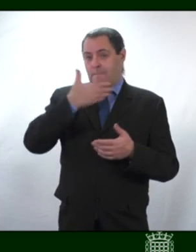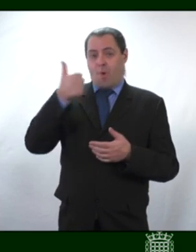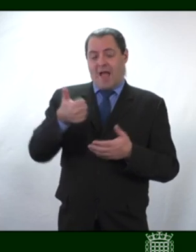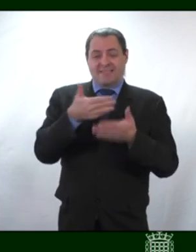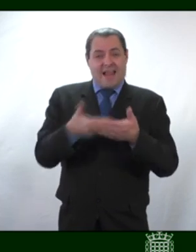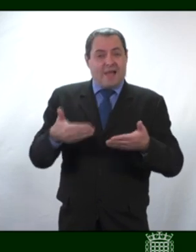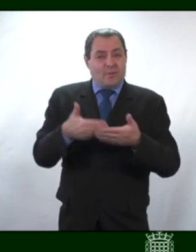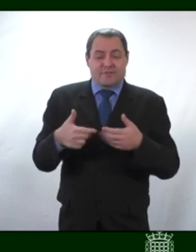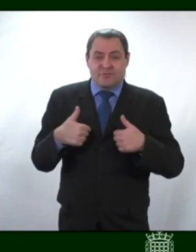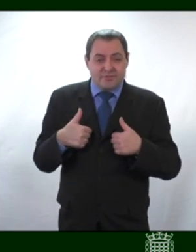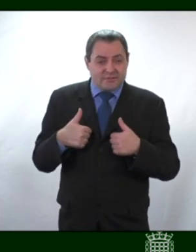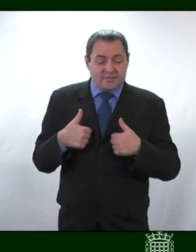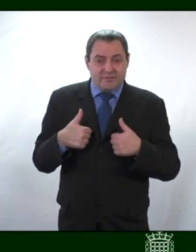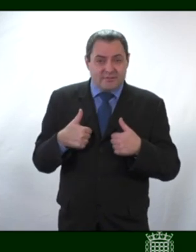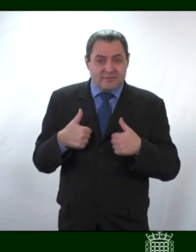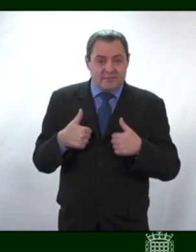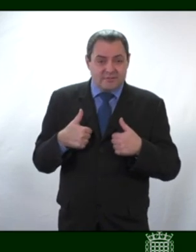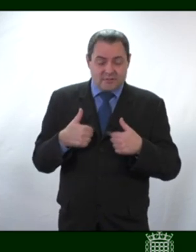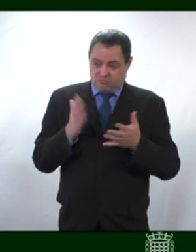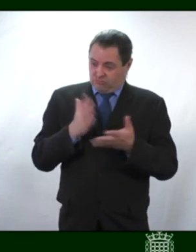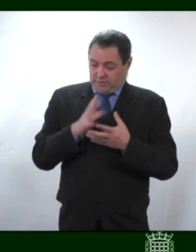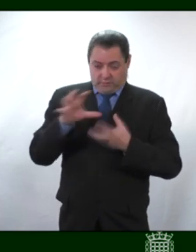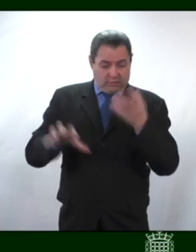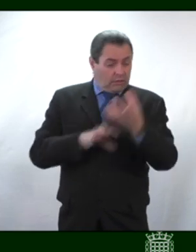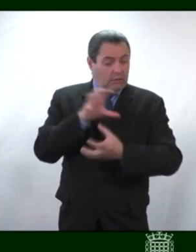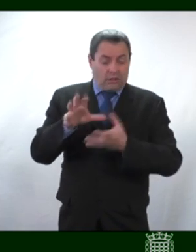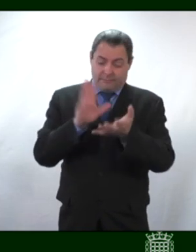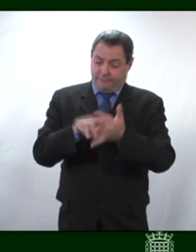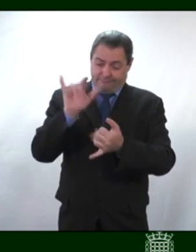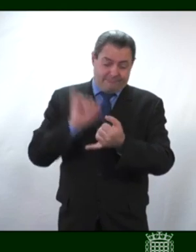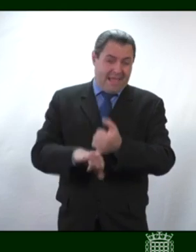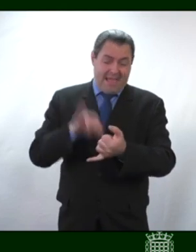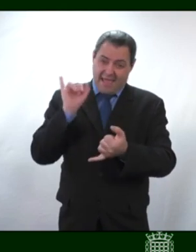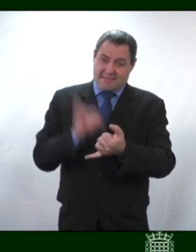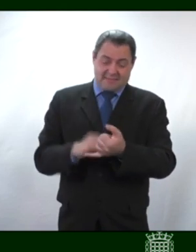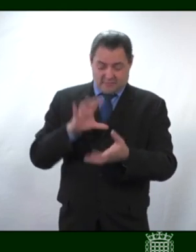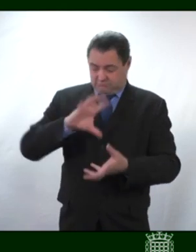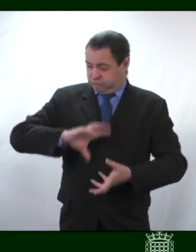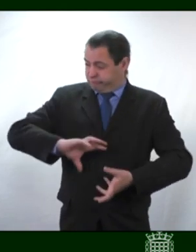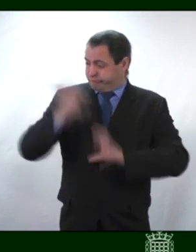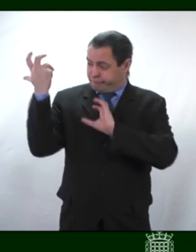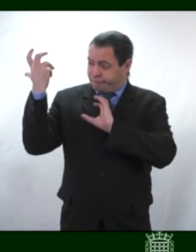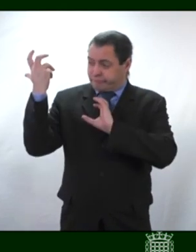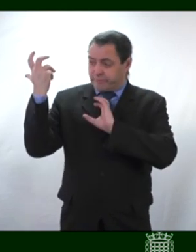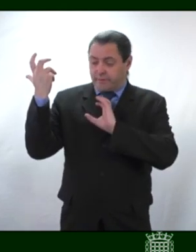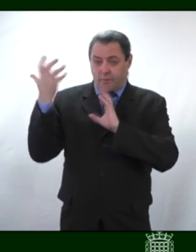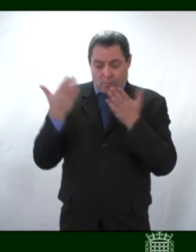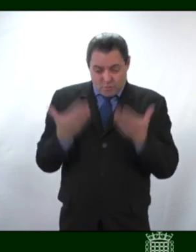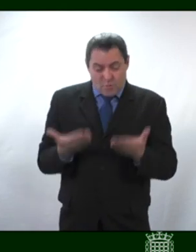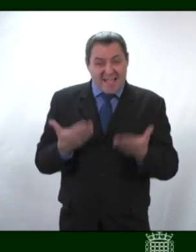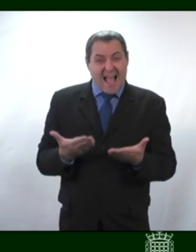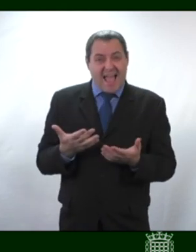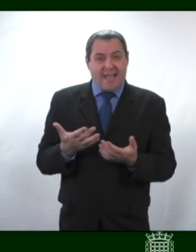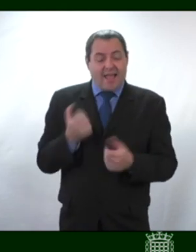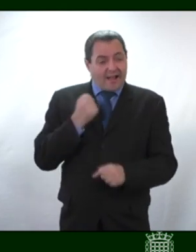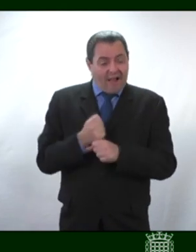a complete shambles. Today, this government made a choice not to protect the poorest people